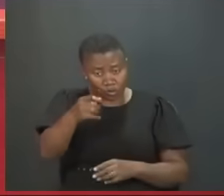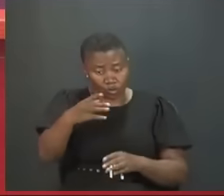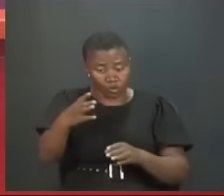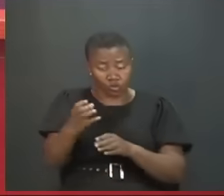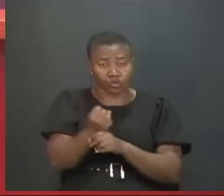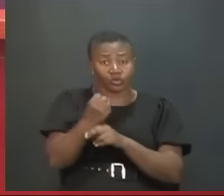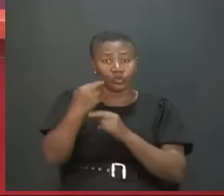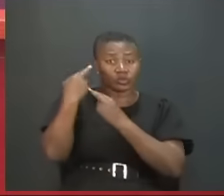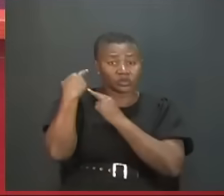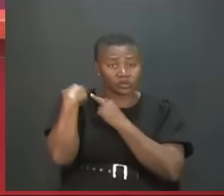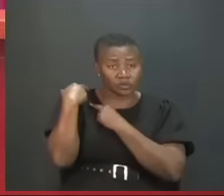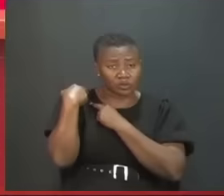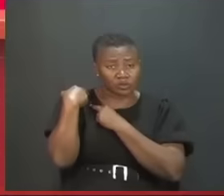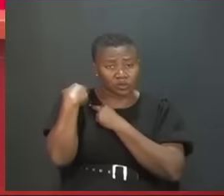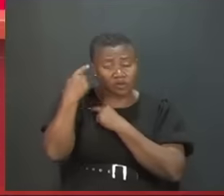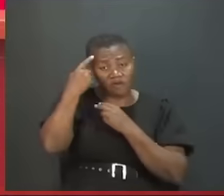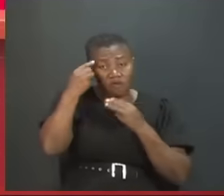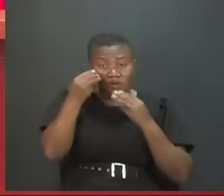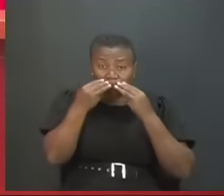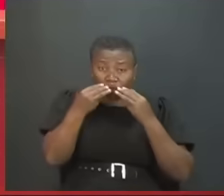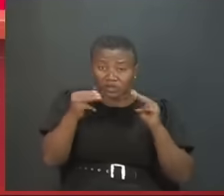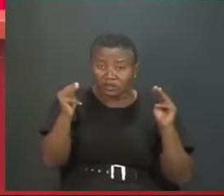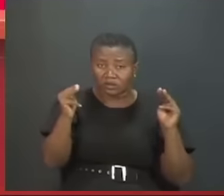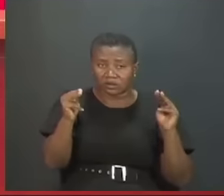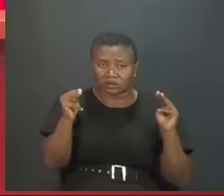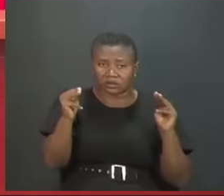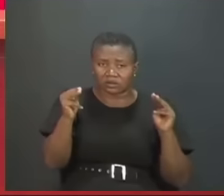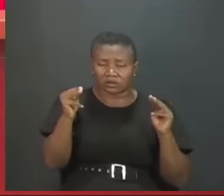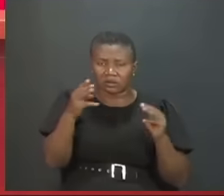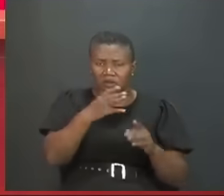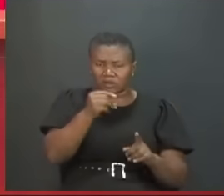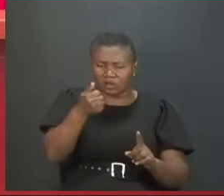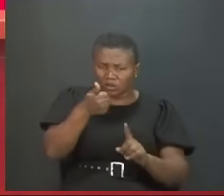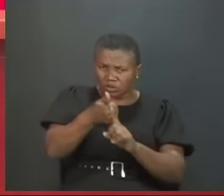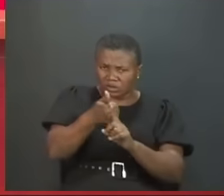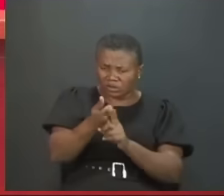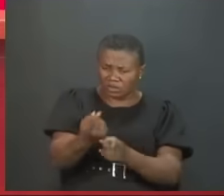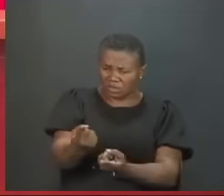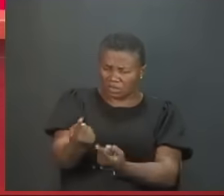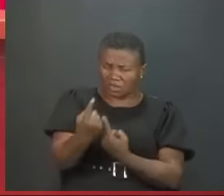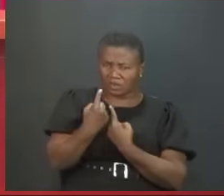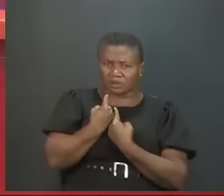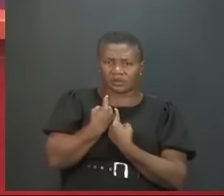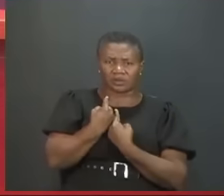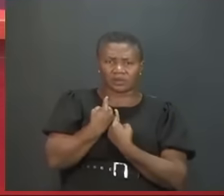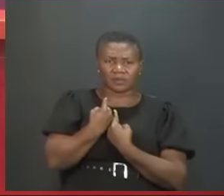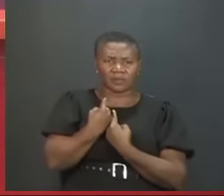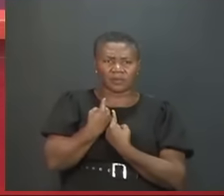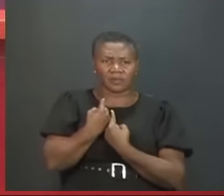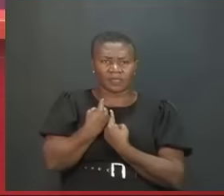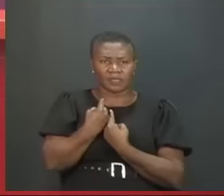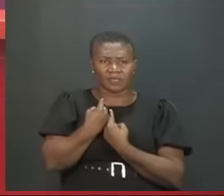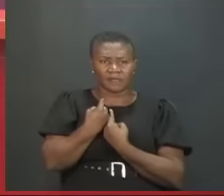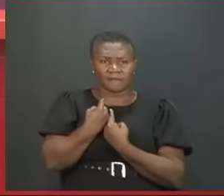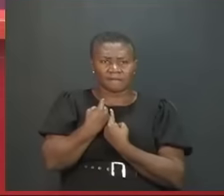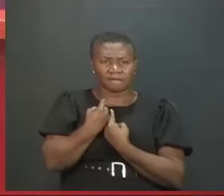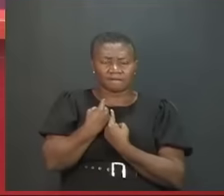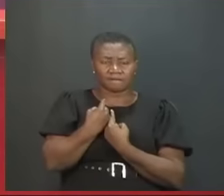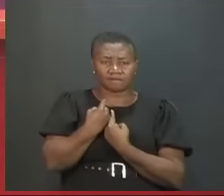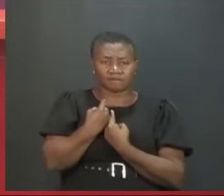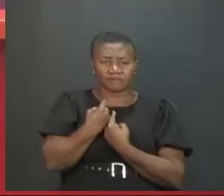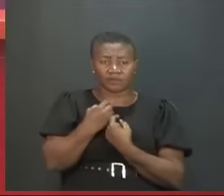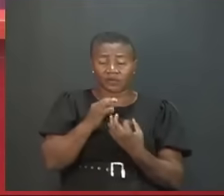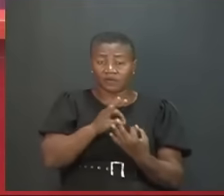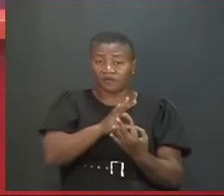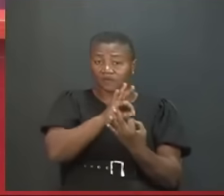responsibility for the motion and you personally came to me. But on the face of the motion,